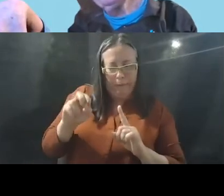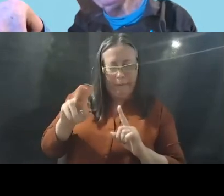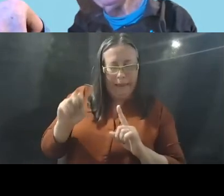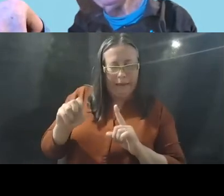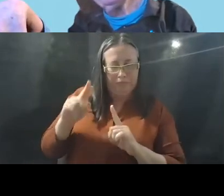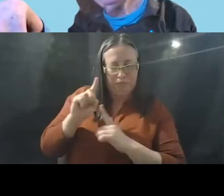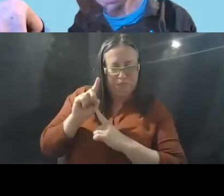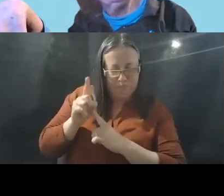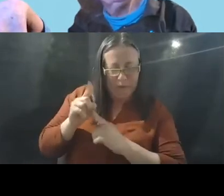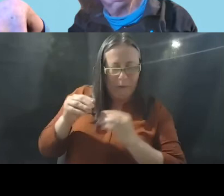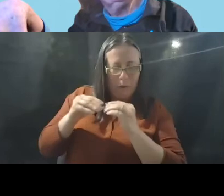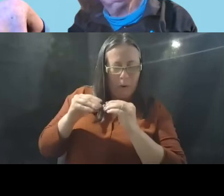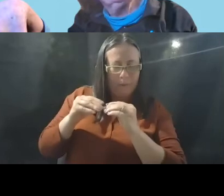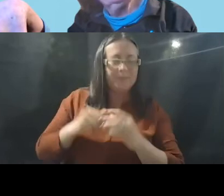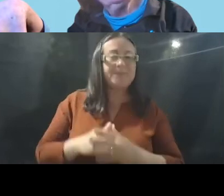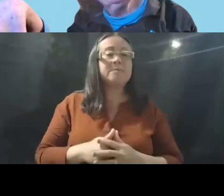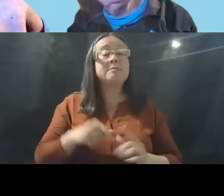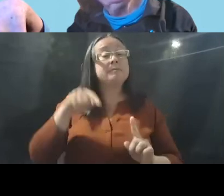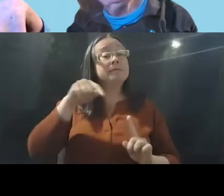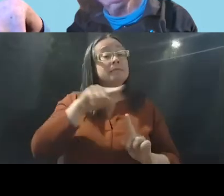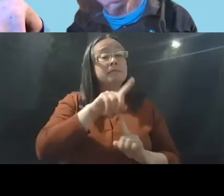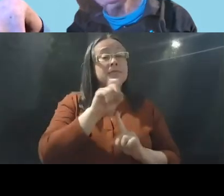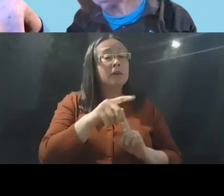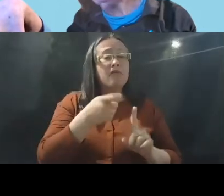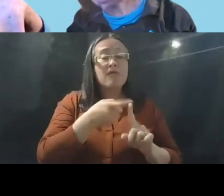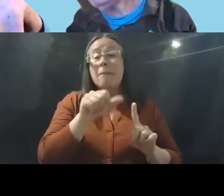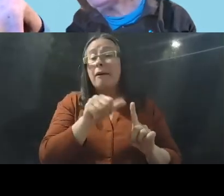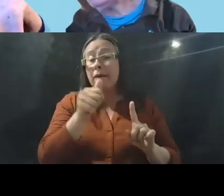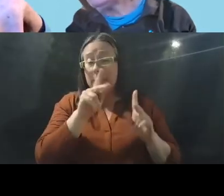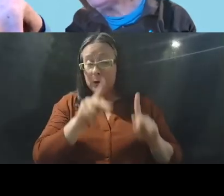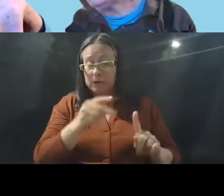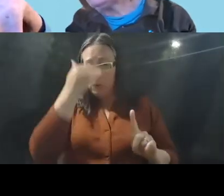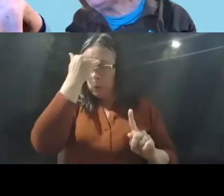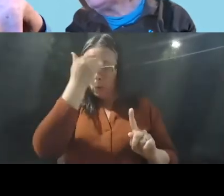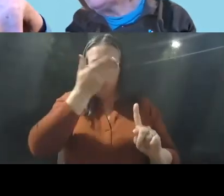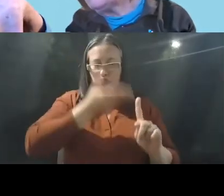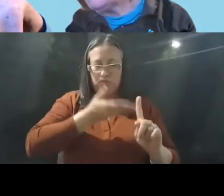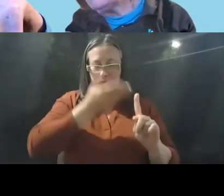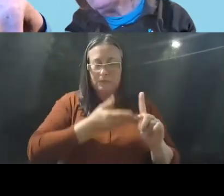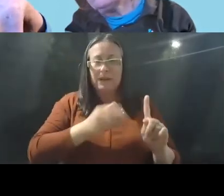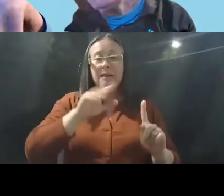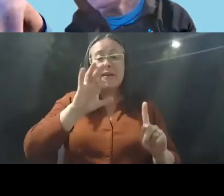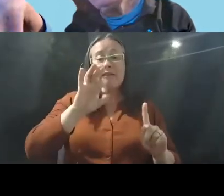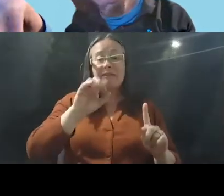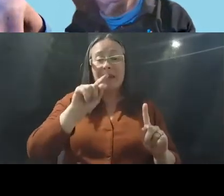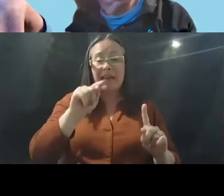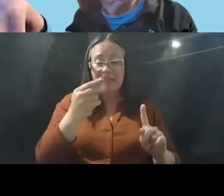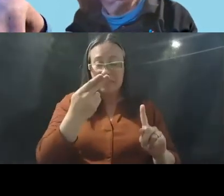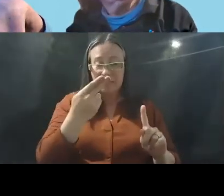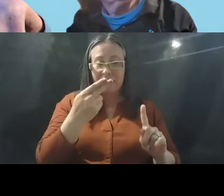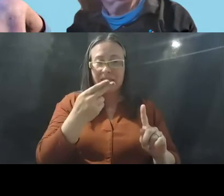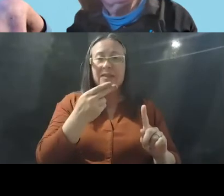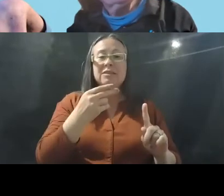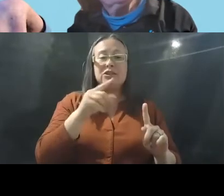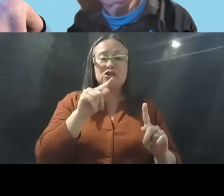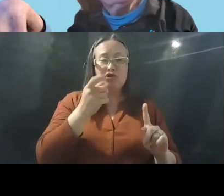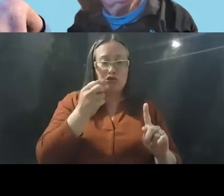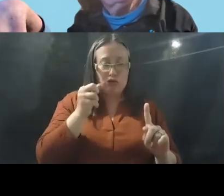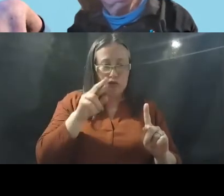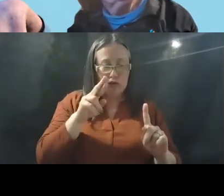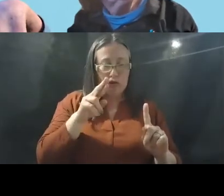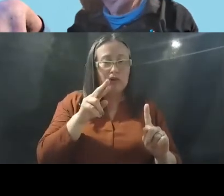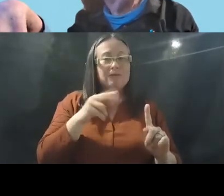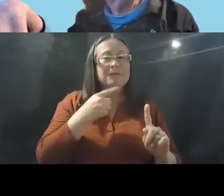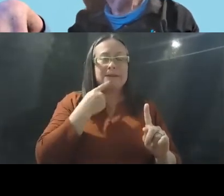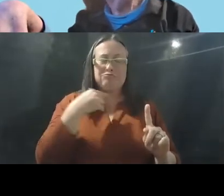So this is from another person we know, Nathan Turner. Nathan says, great job